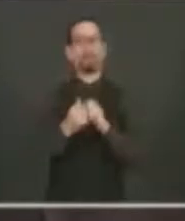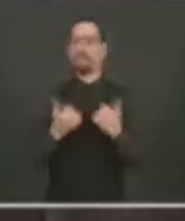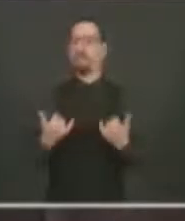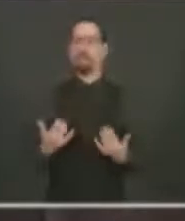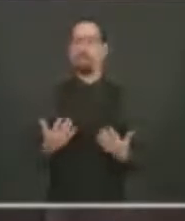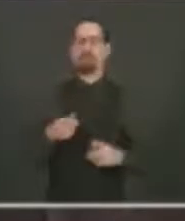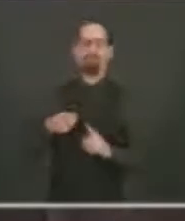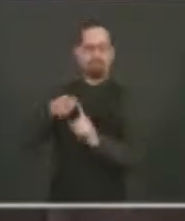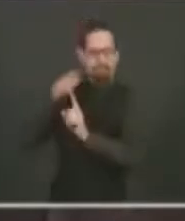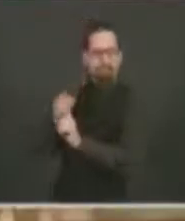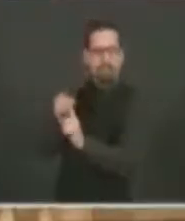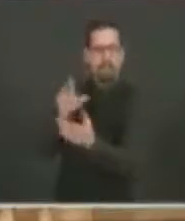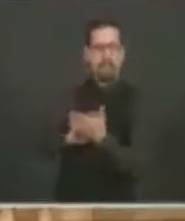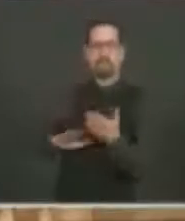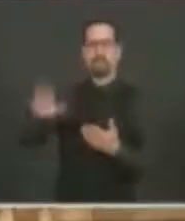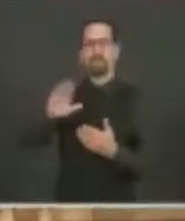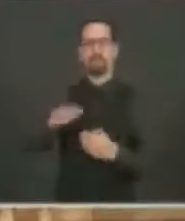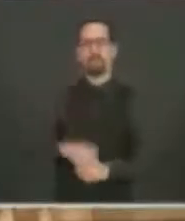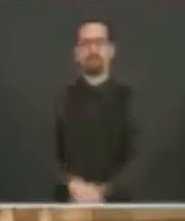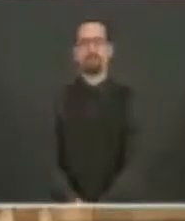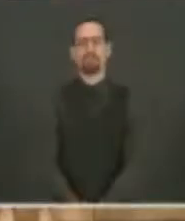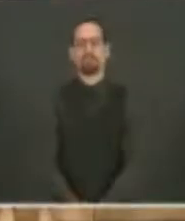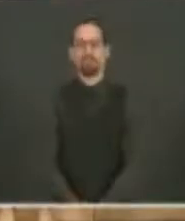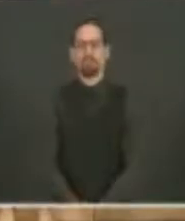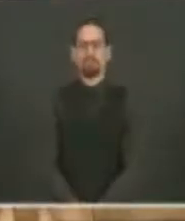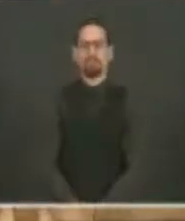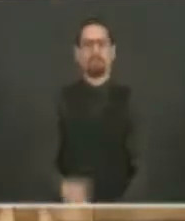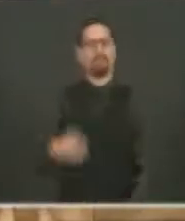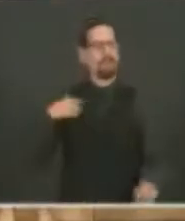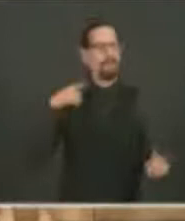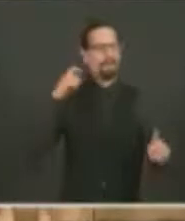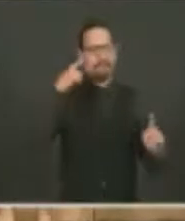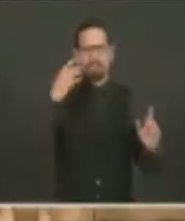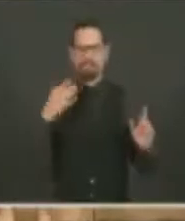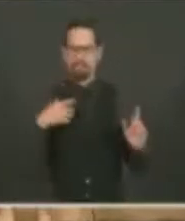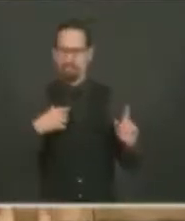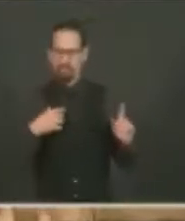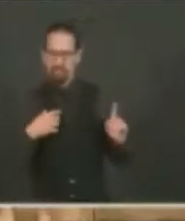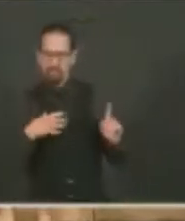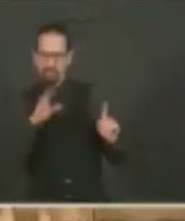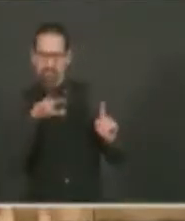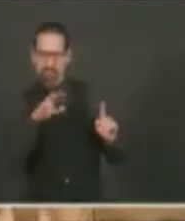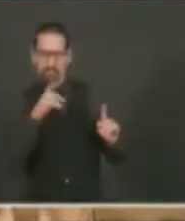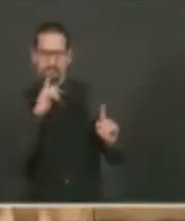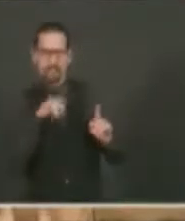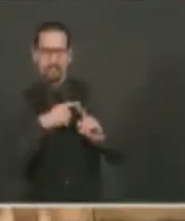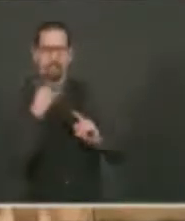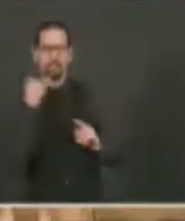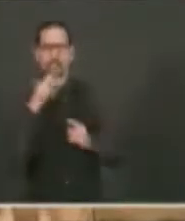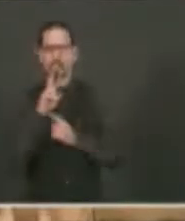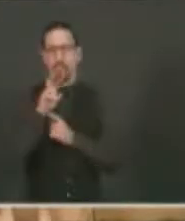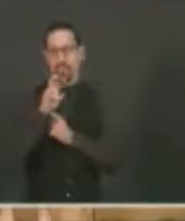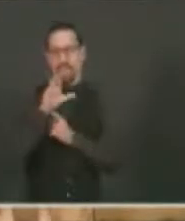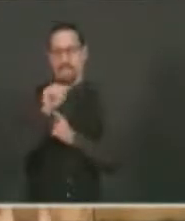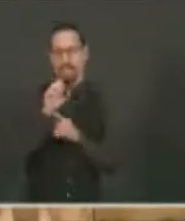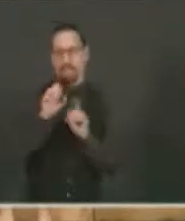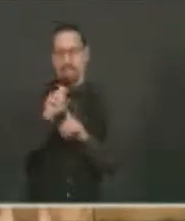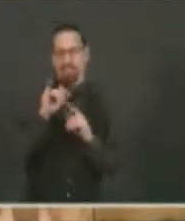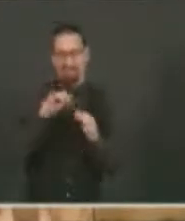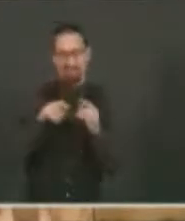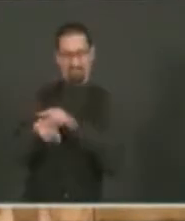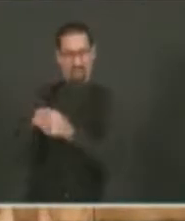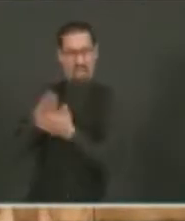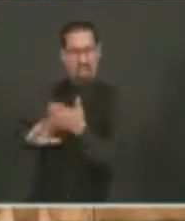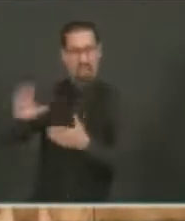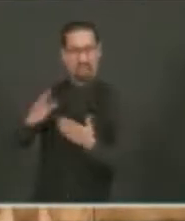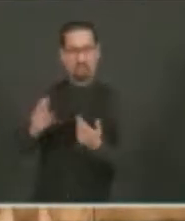cases associated with 2 colleges. That's the answer. Governor, given what you said that college kids will be